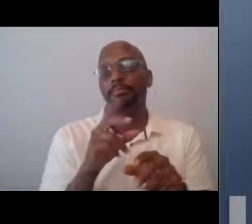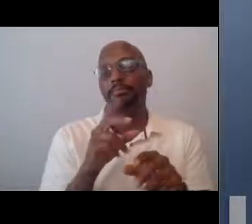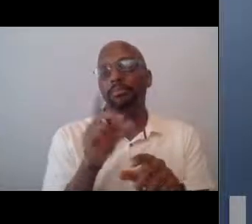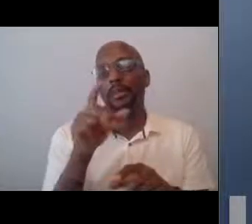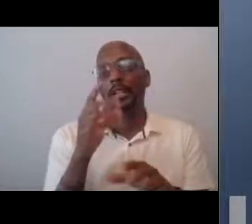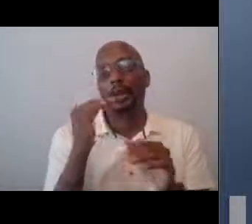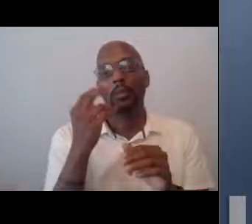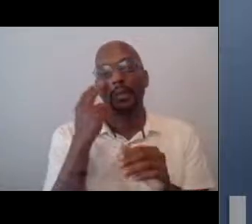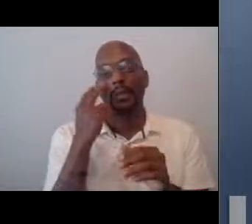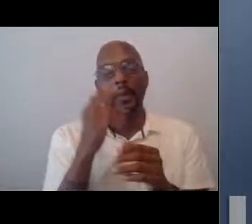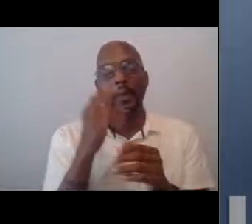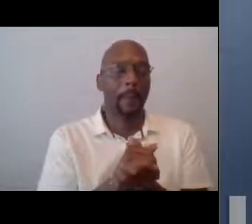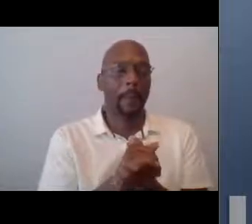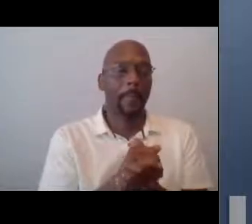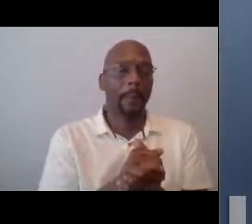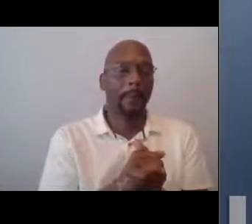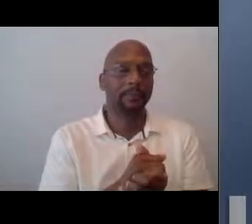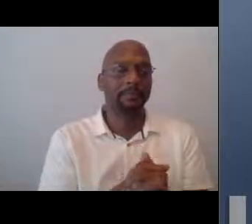Hint.